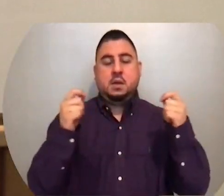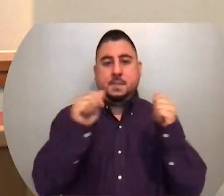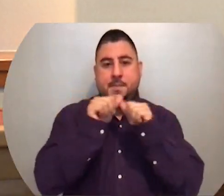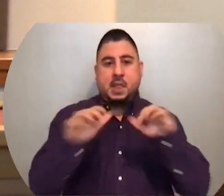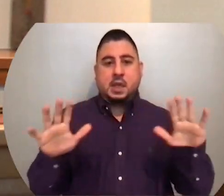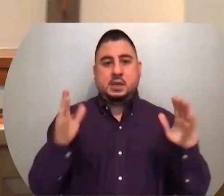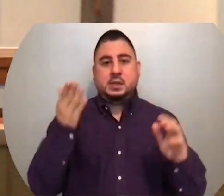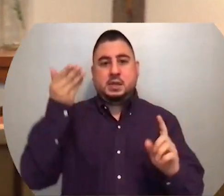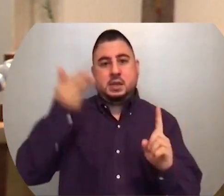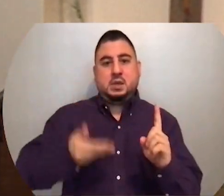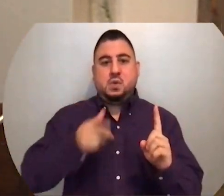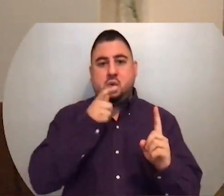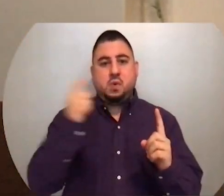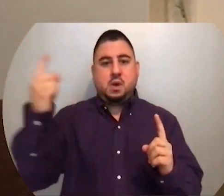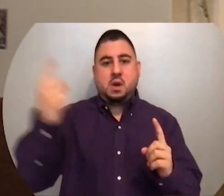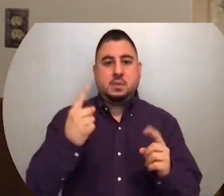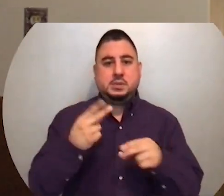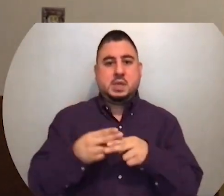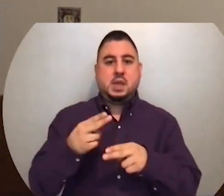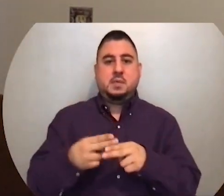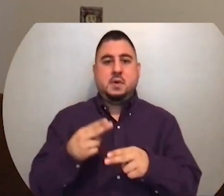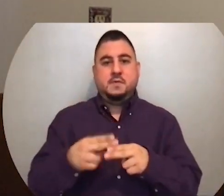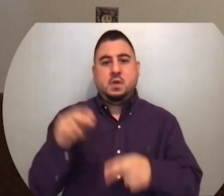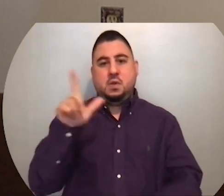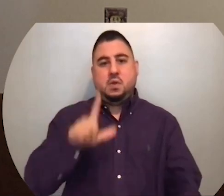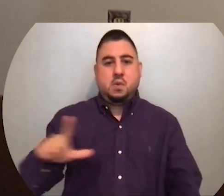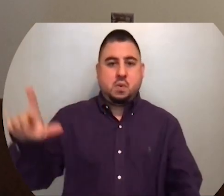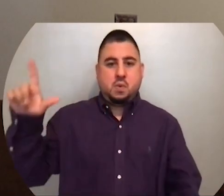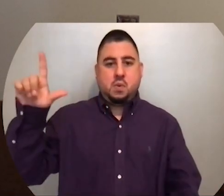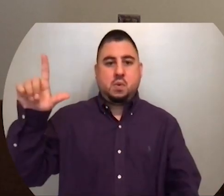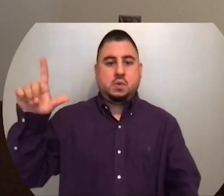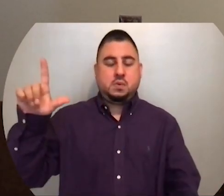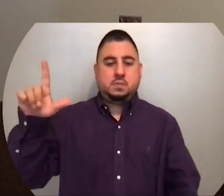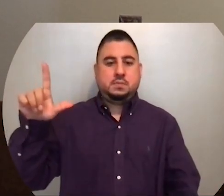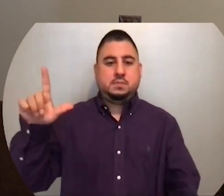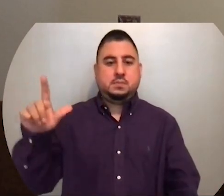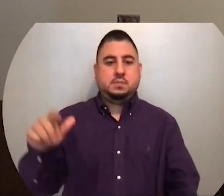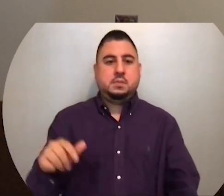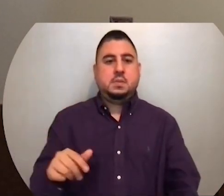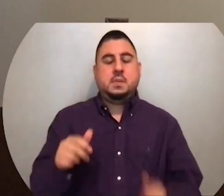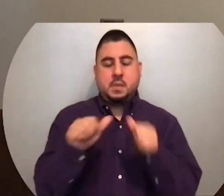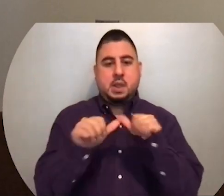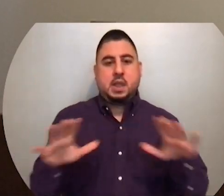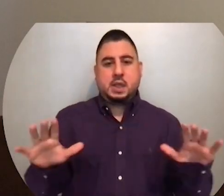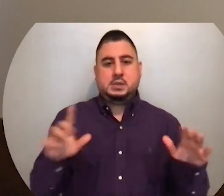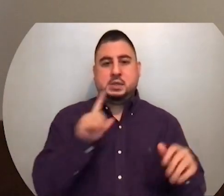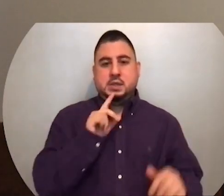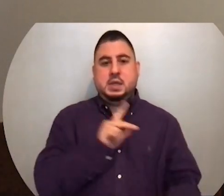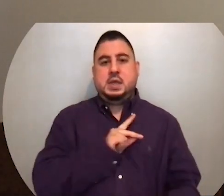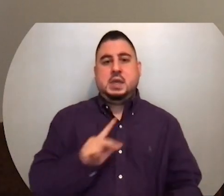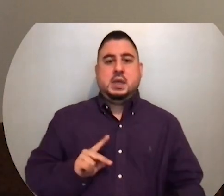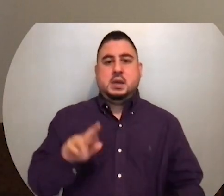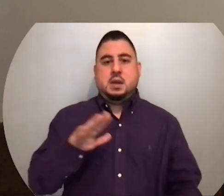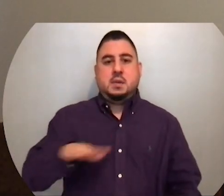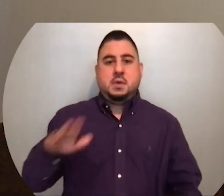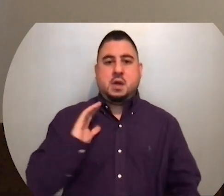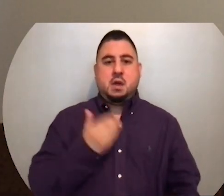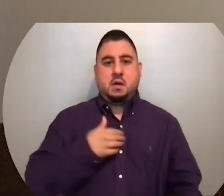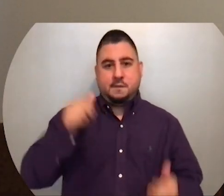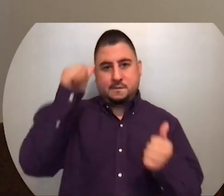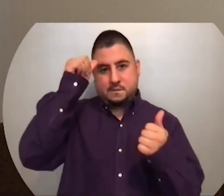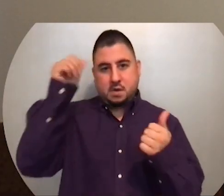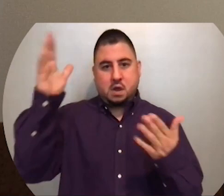Blessed is he who comes in the name of the Lord. Blessed is the kingdom of our